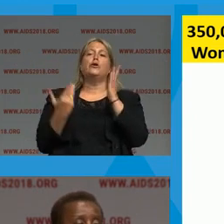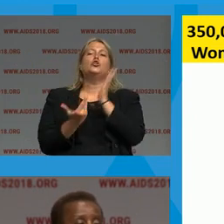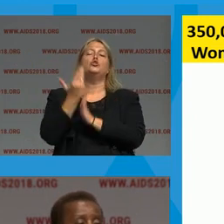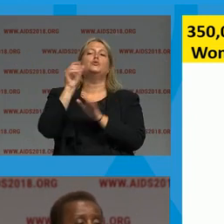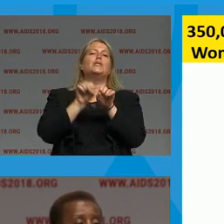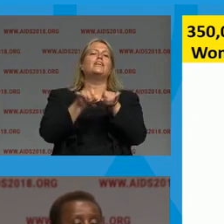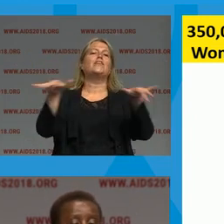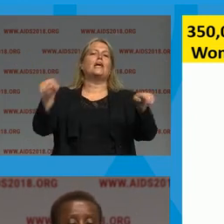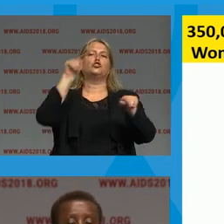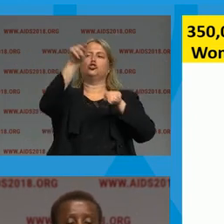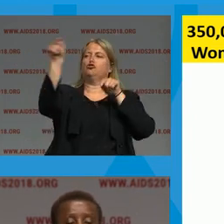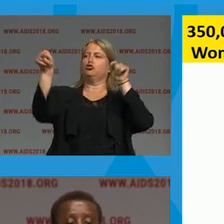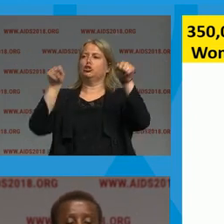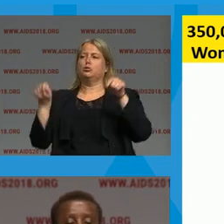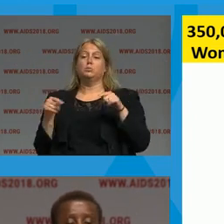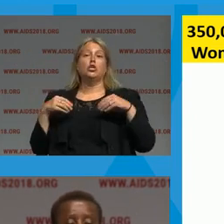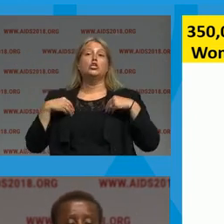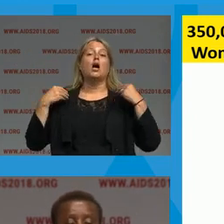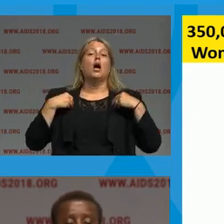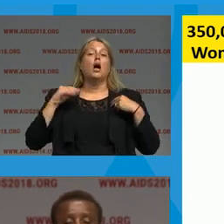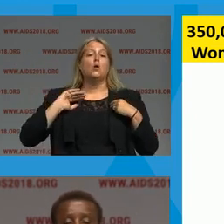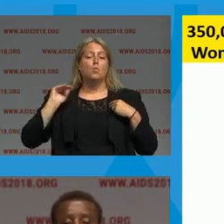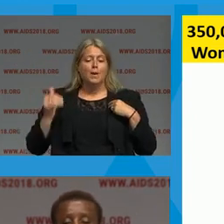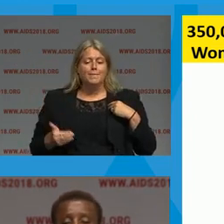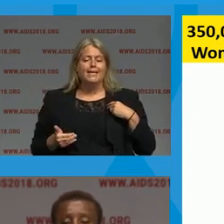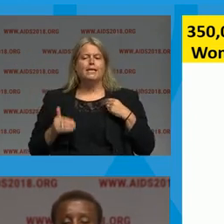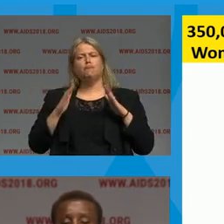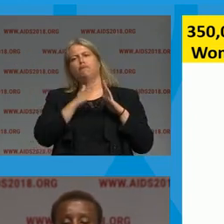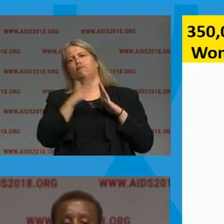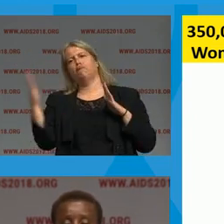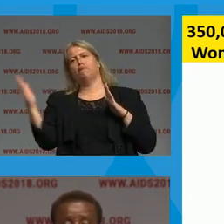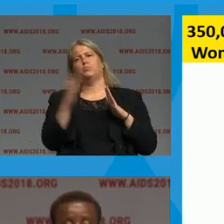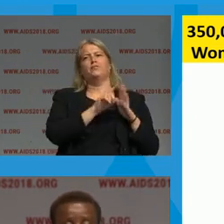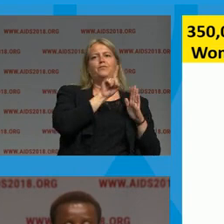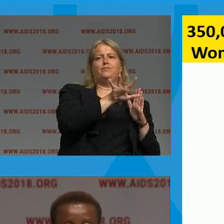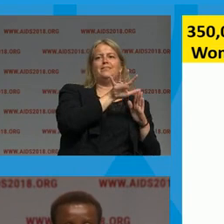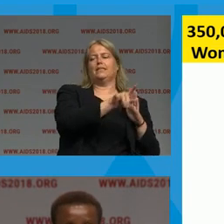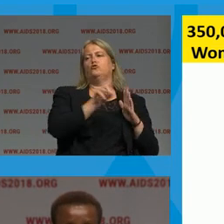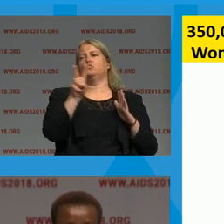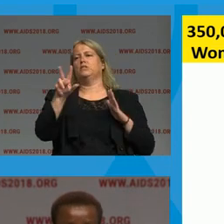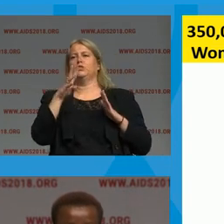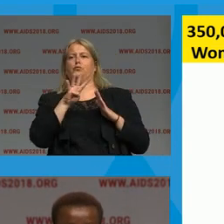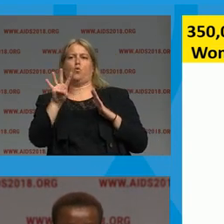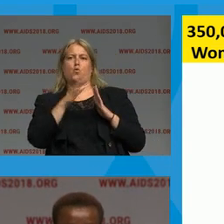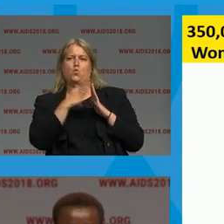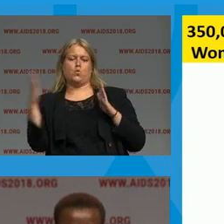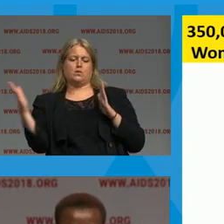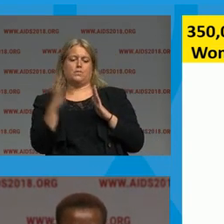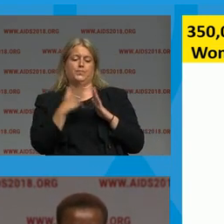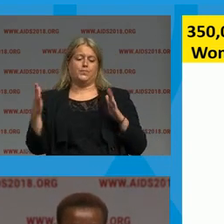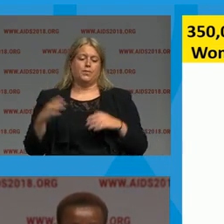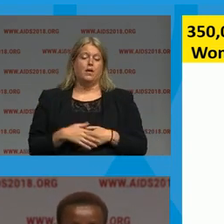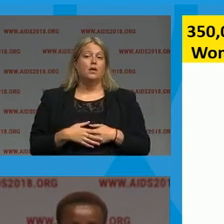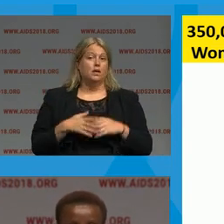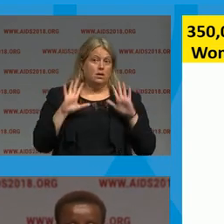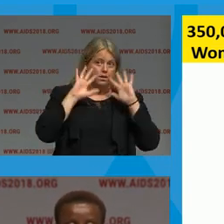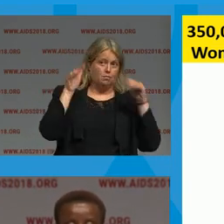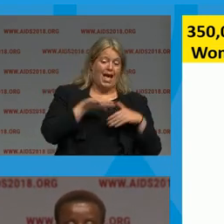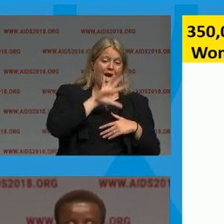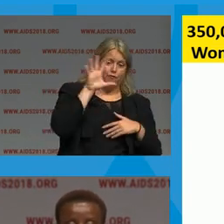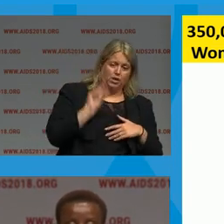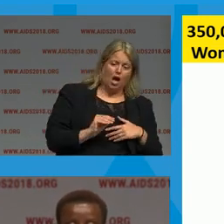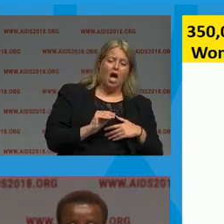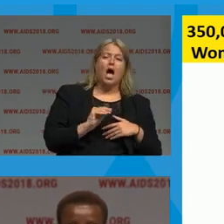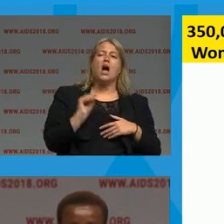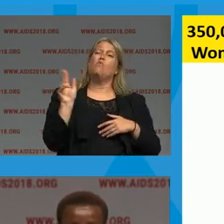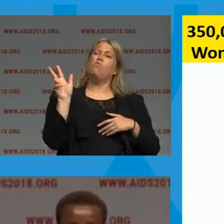infections among young women aged 15 to 24 years of age. If you look at Africa, Western and